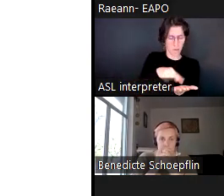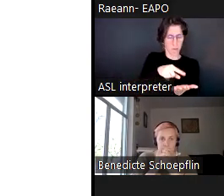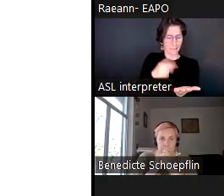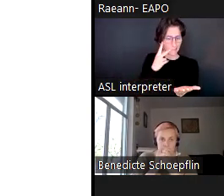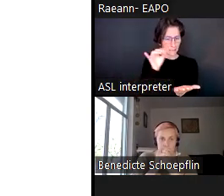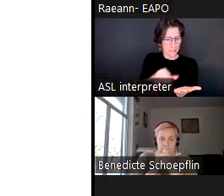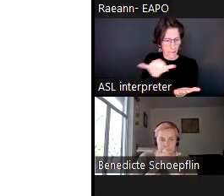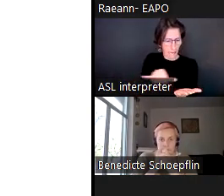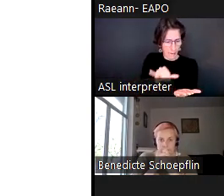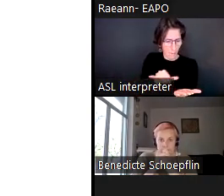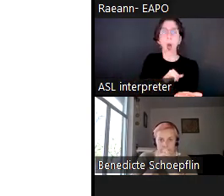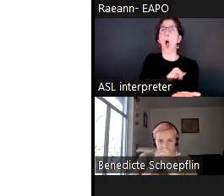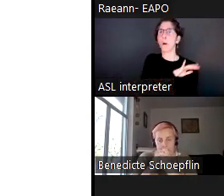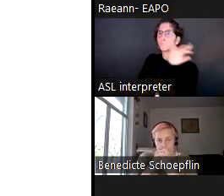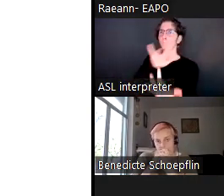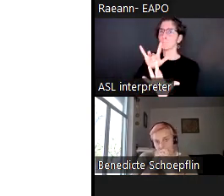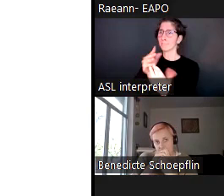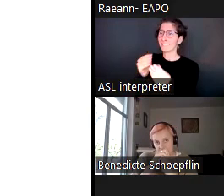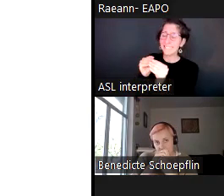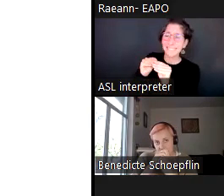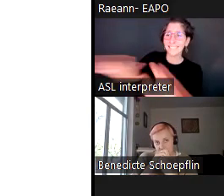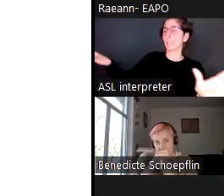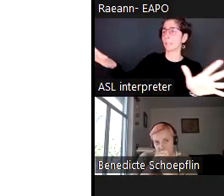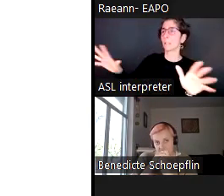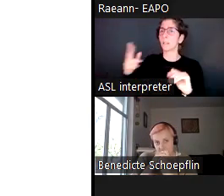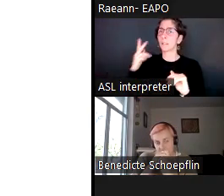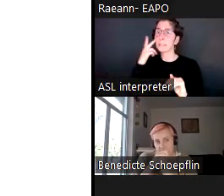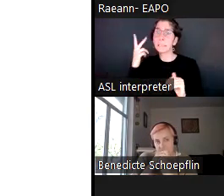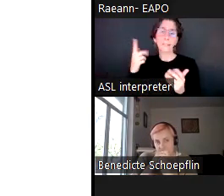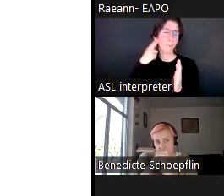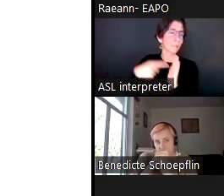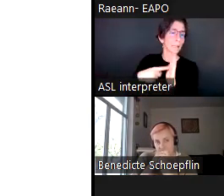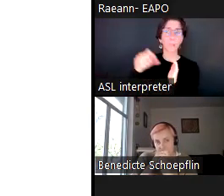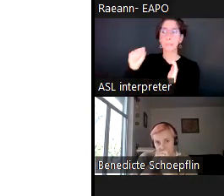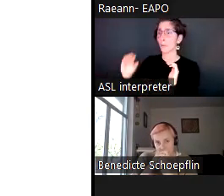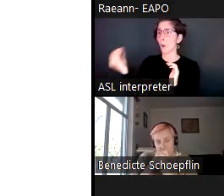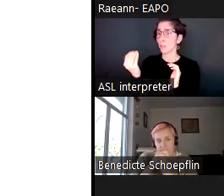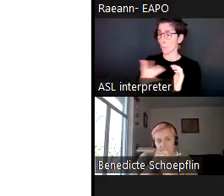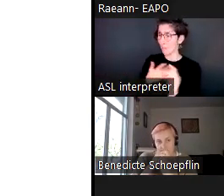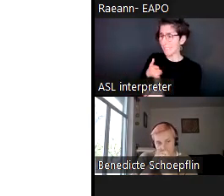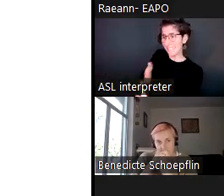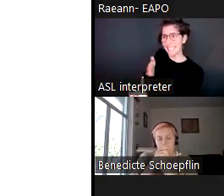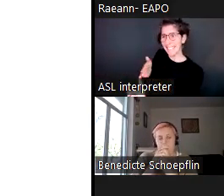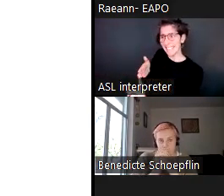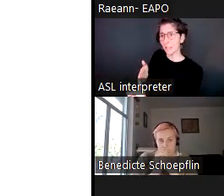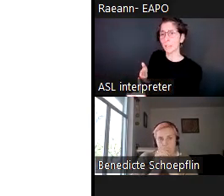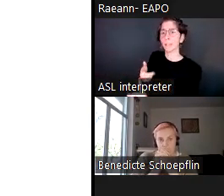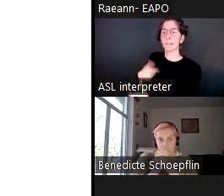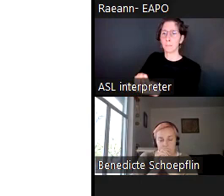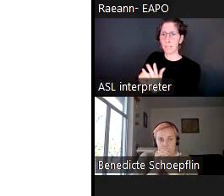Ontario with this type of fraud right now. So we'll put bulletins out to make sure that people know that it's happening within a certain